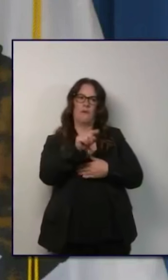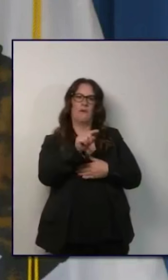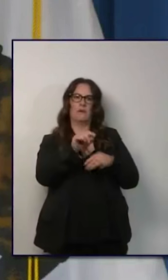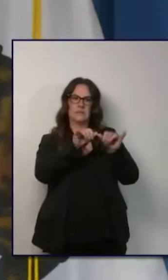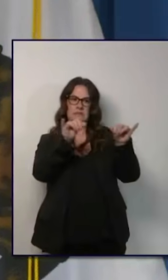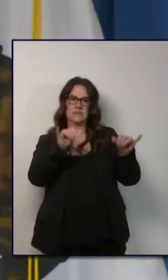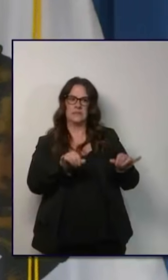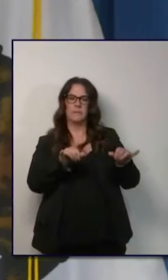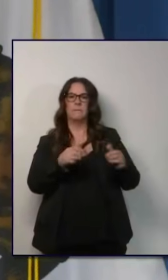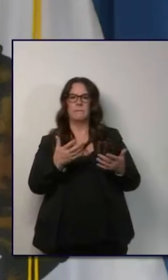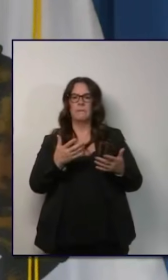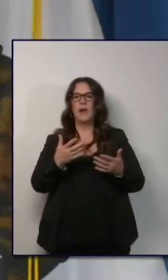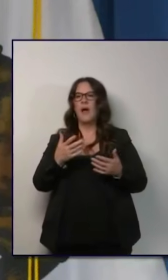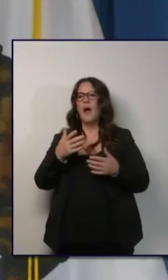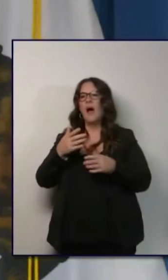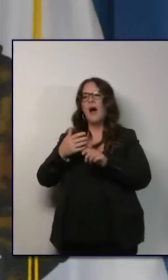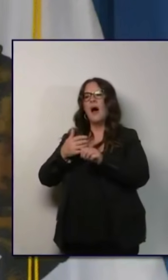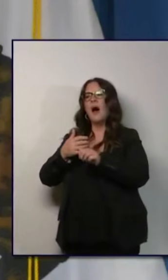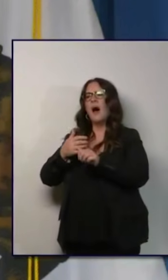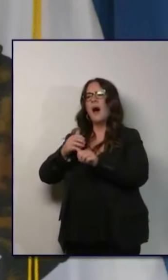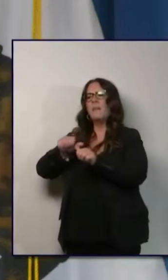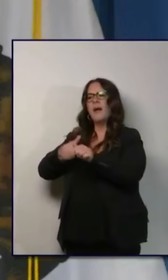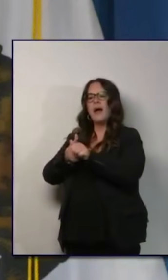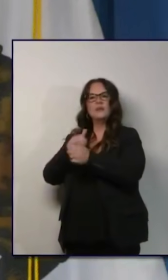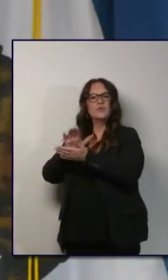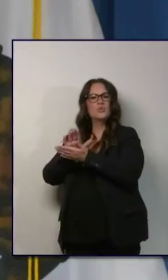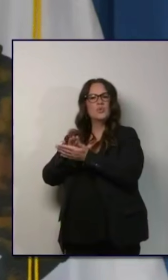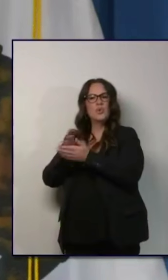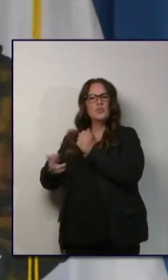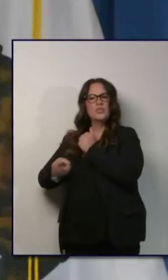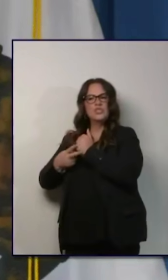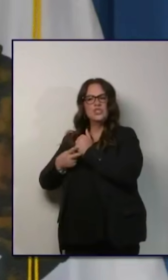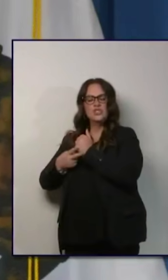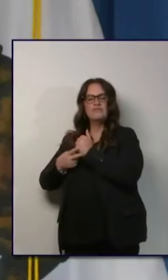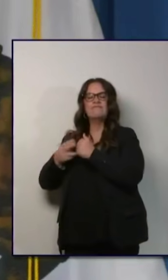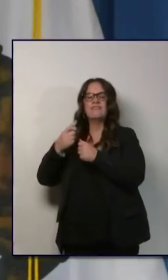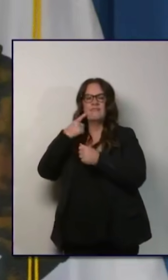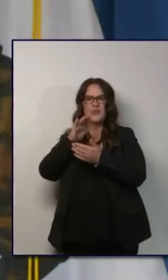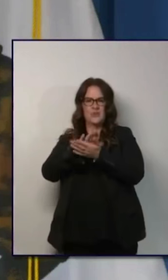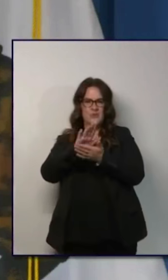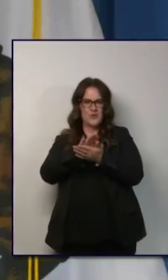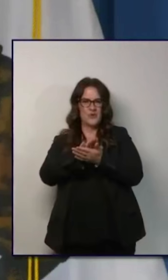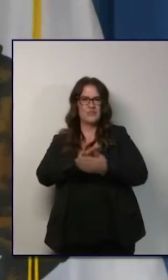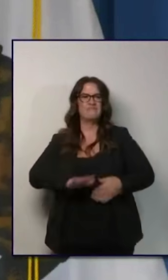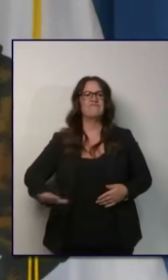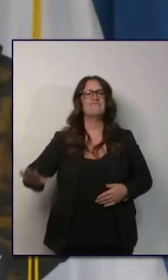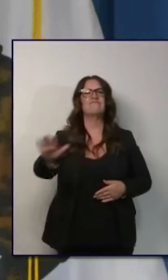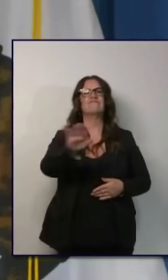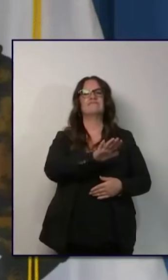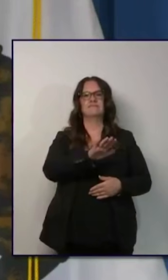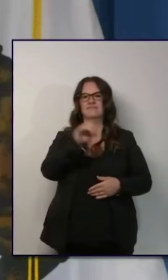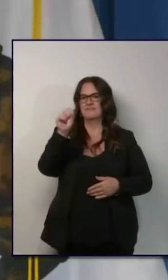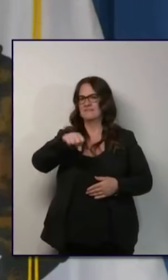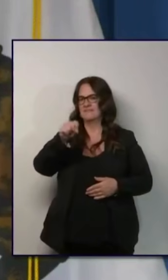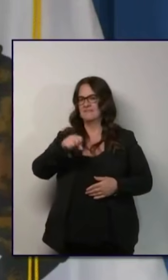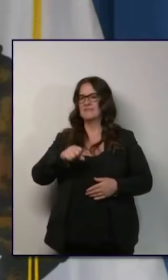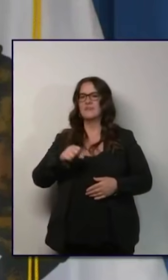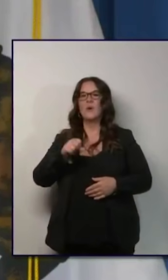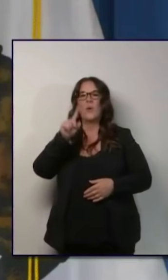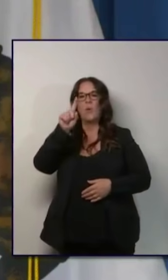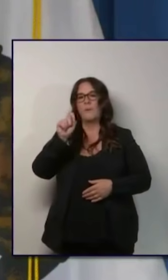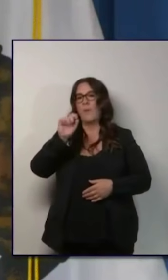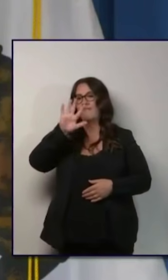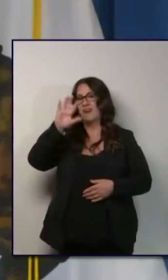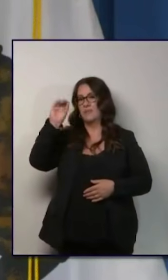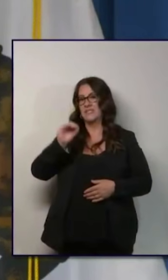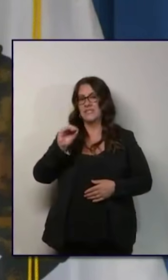reserves that exist also within the school districts. And there's this very important point. We are committing 1.5% of